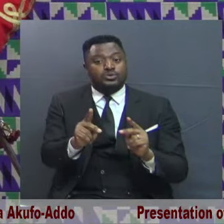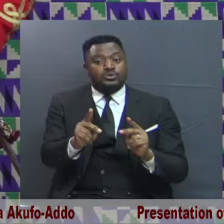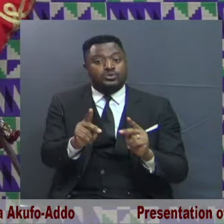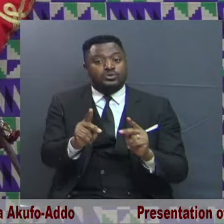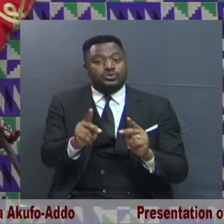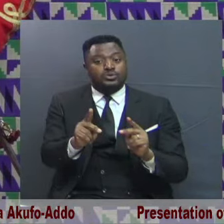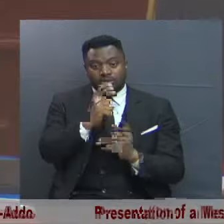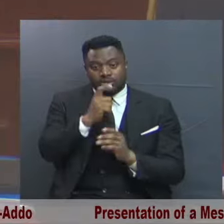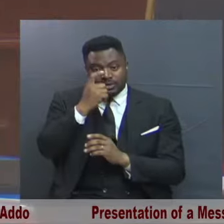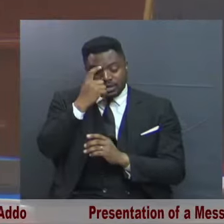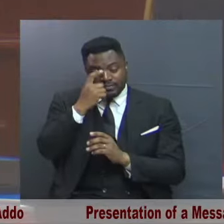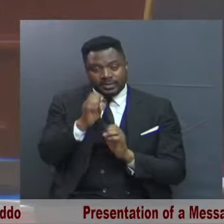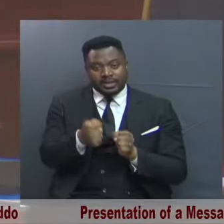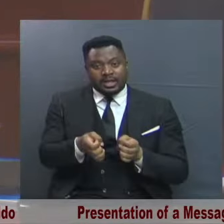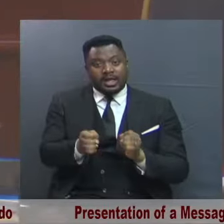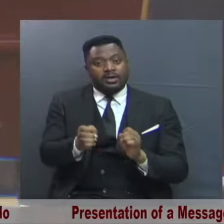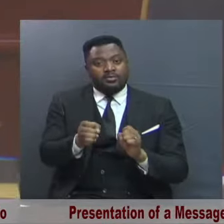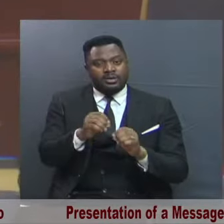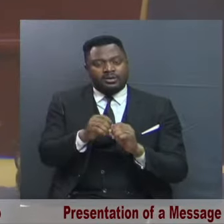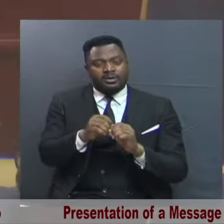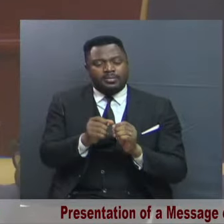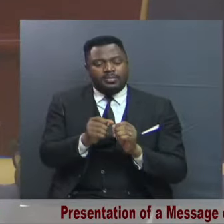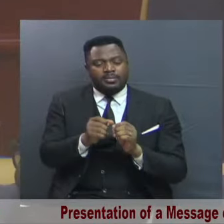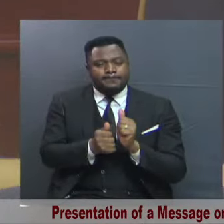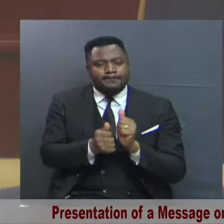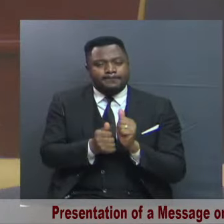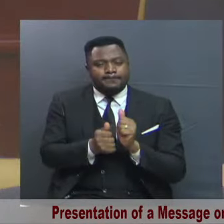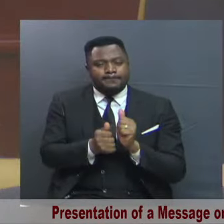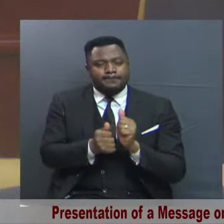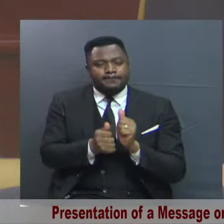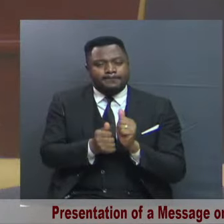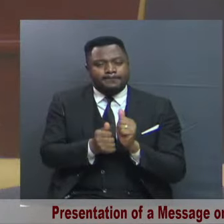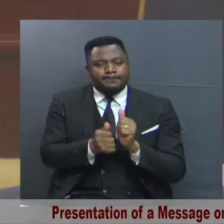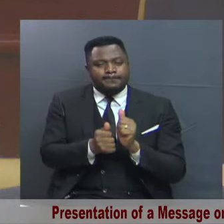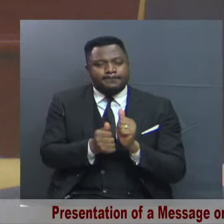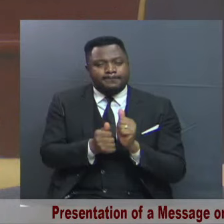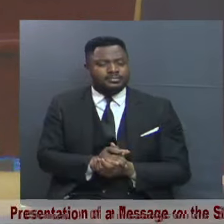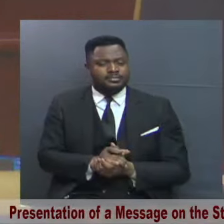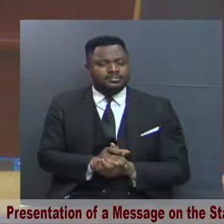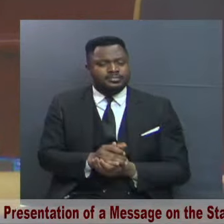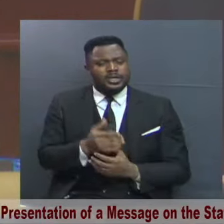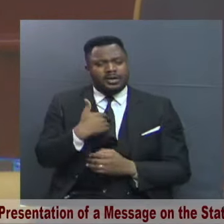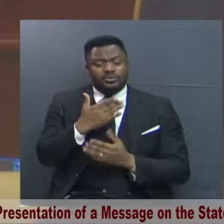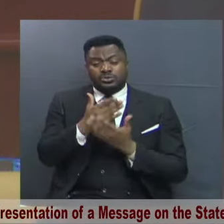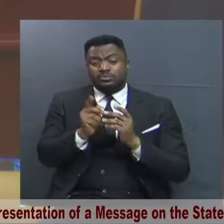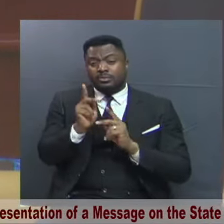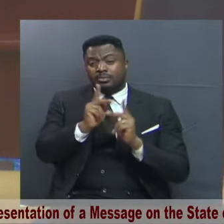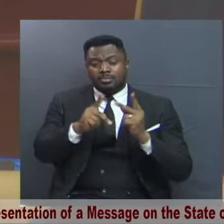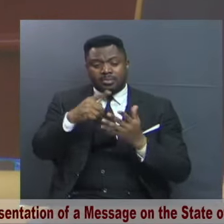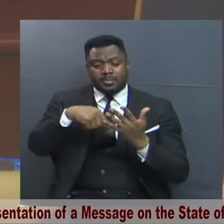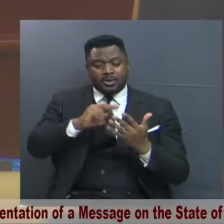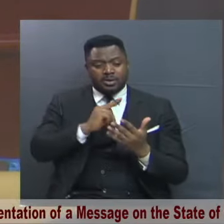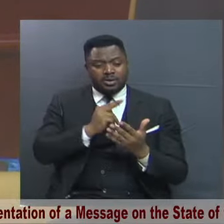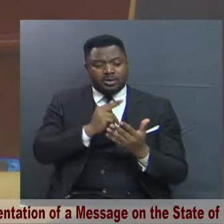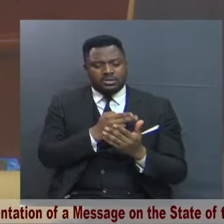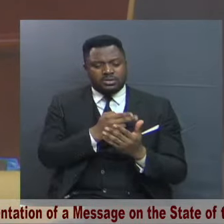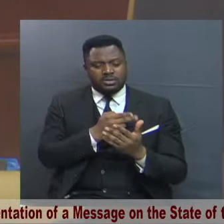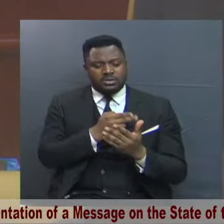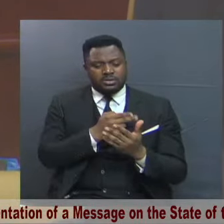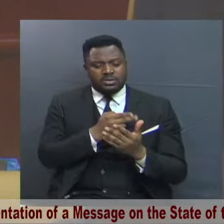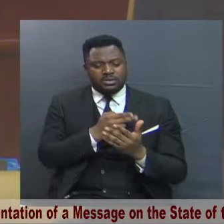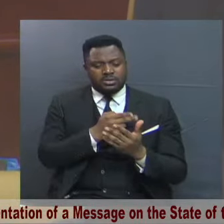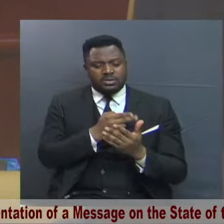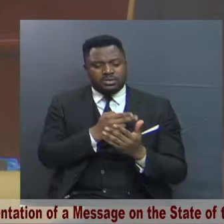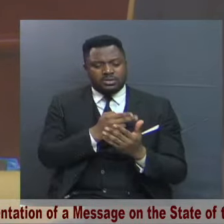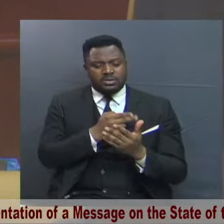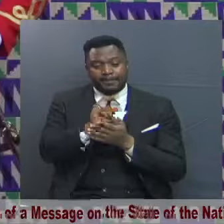the governance efforts in the most disparaging manner there are also those amongst us who consider the Rough and